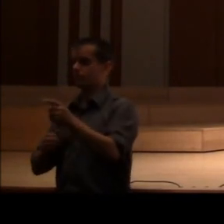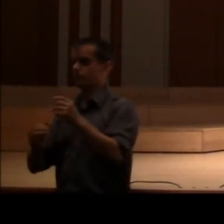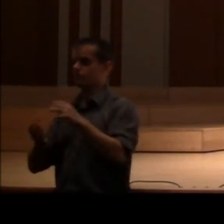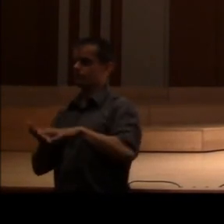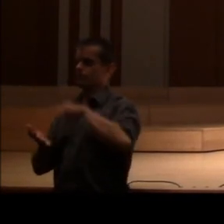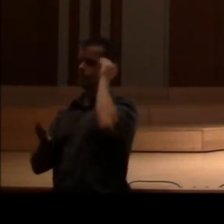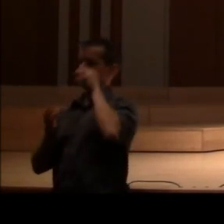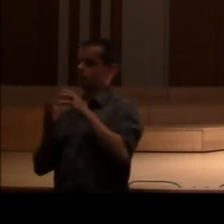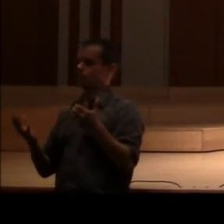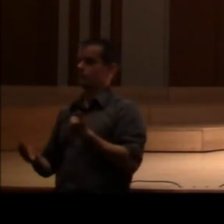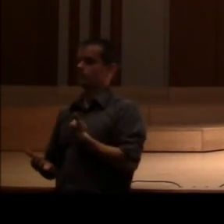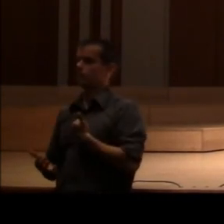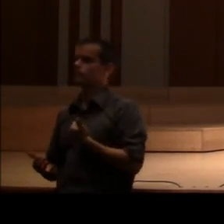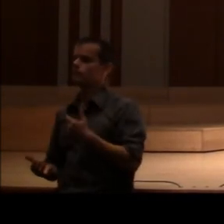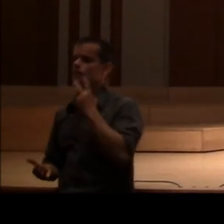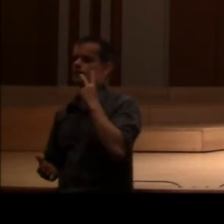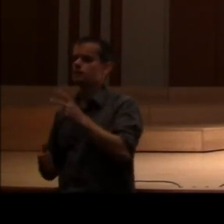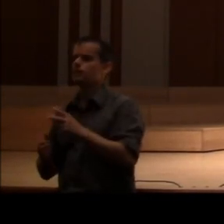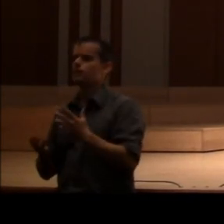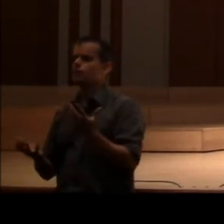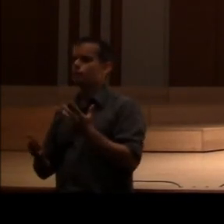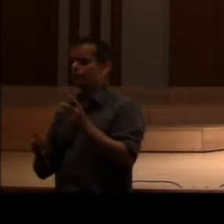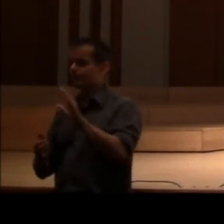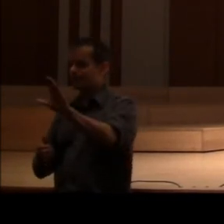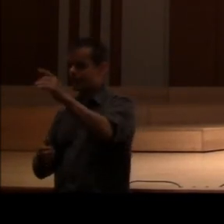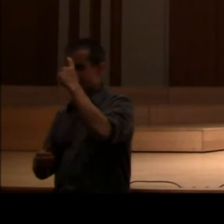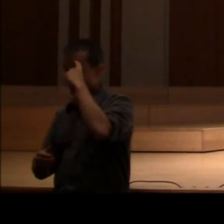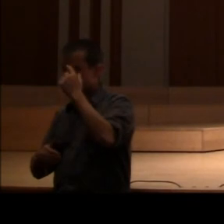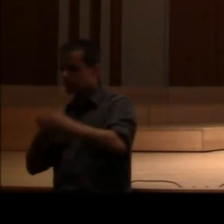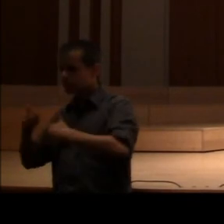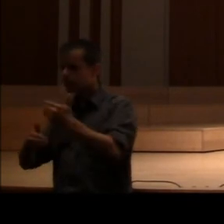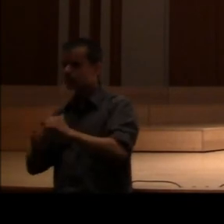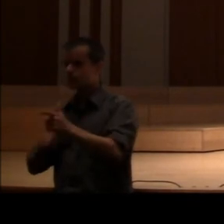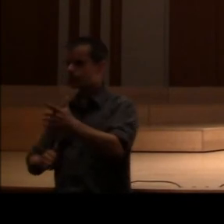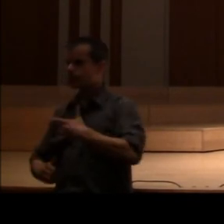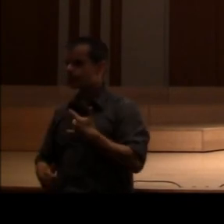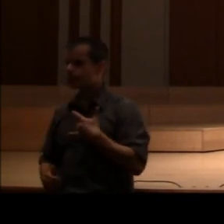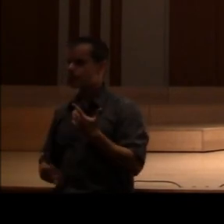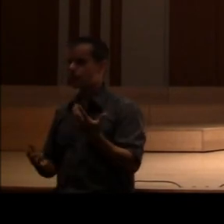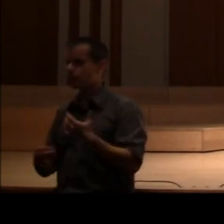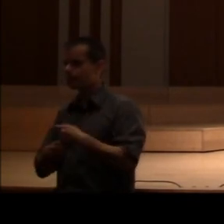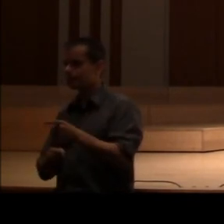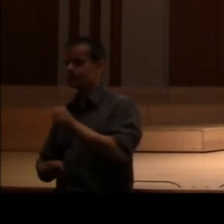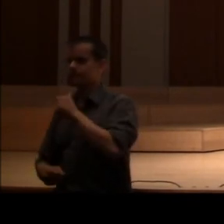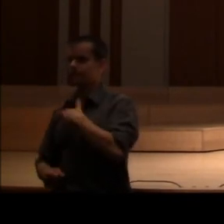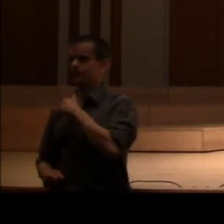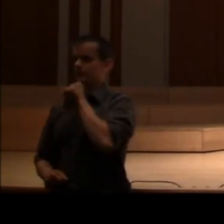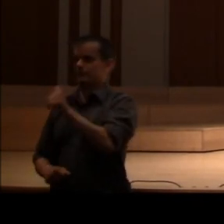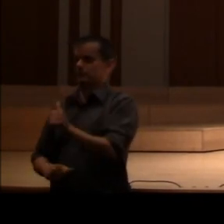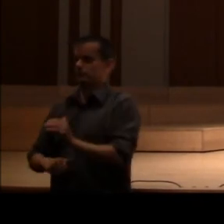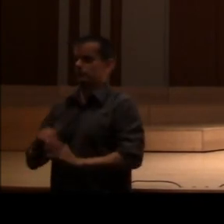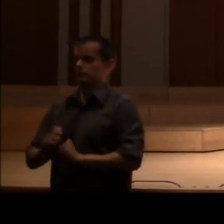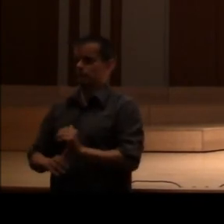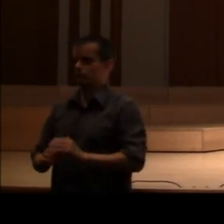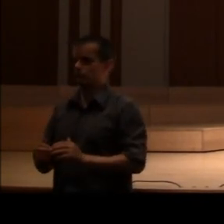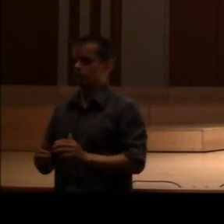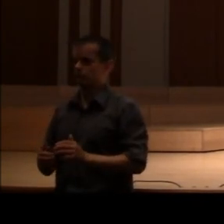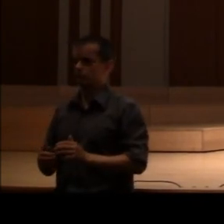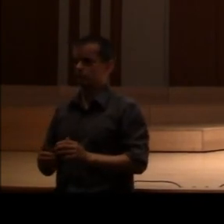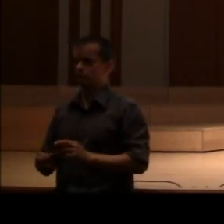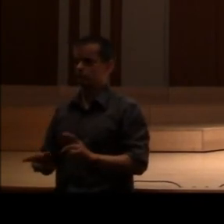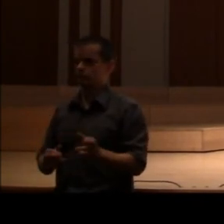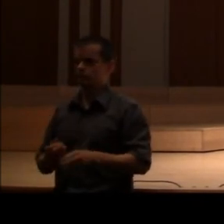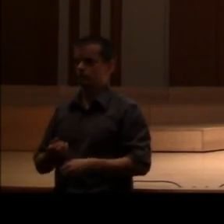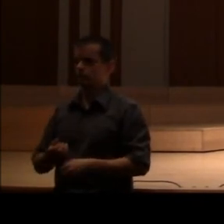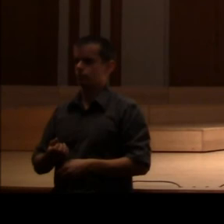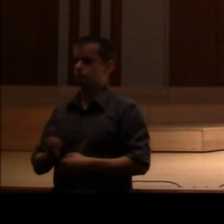lot, because I saw what is the process going through their mind, how do they feel, what are the things that make them insecure when they're about to share writing with the audience. So